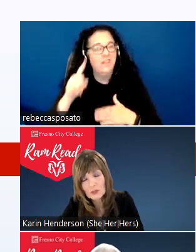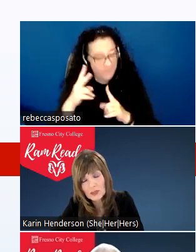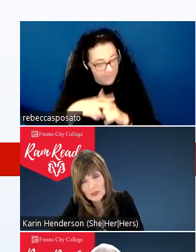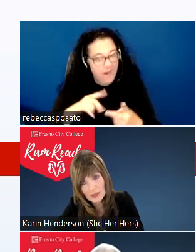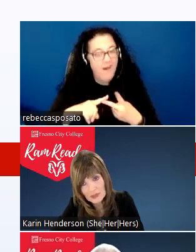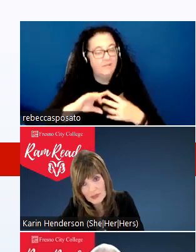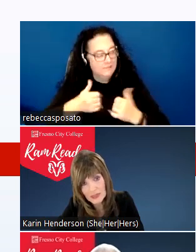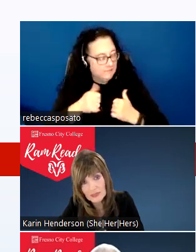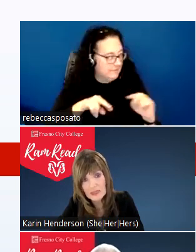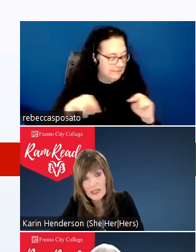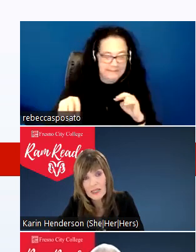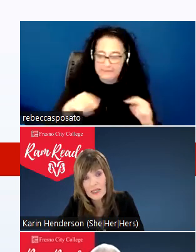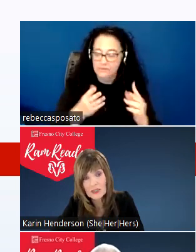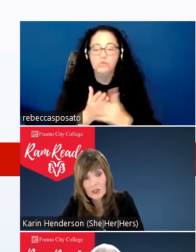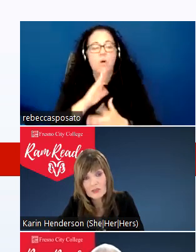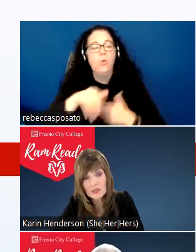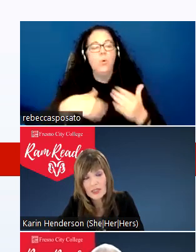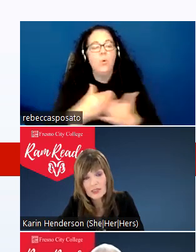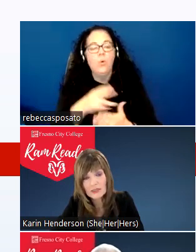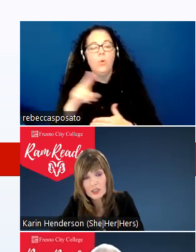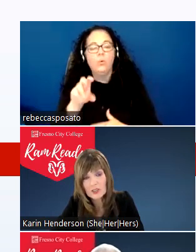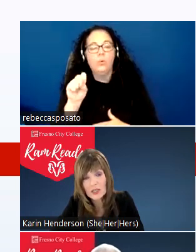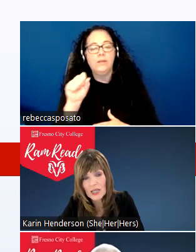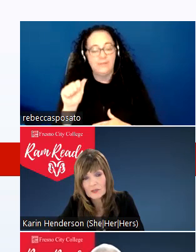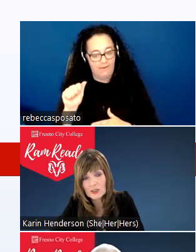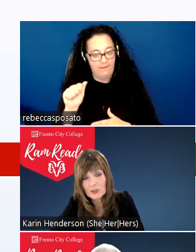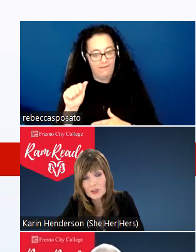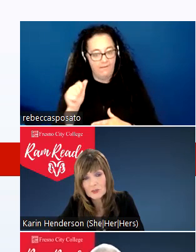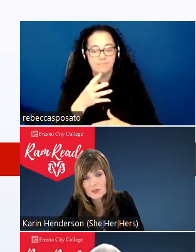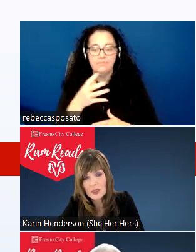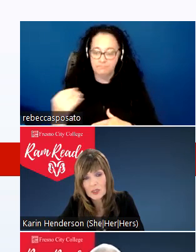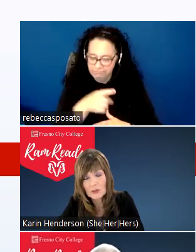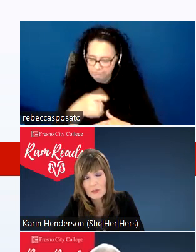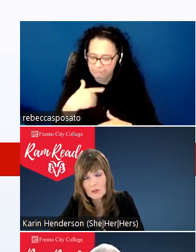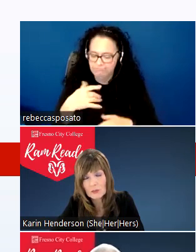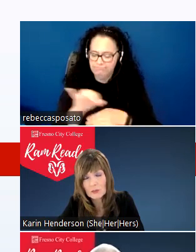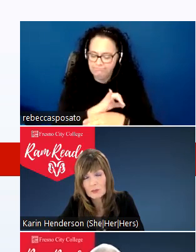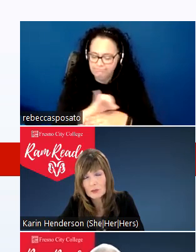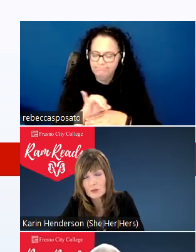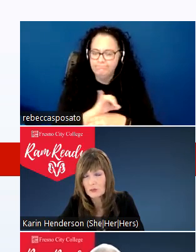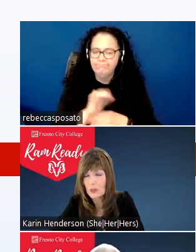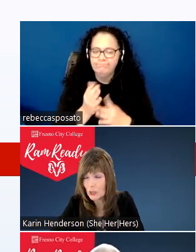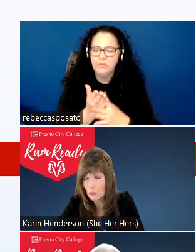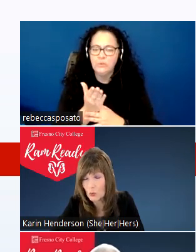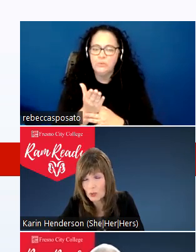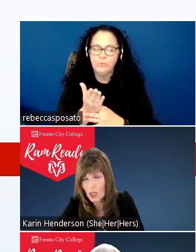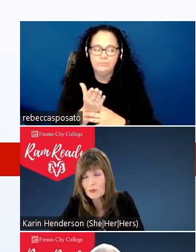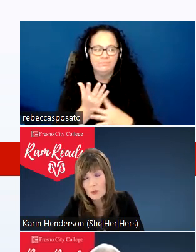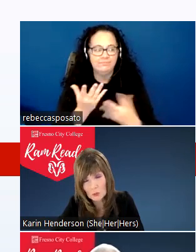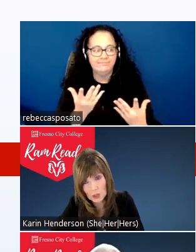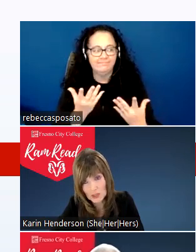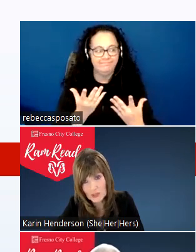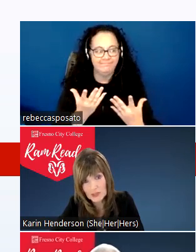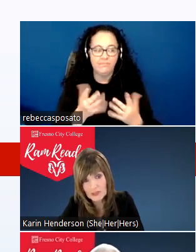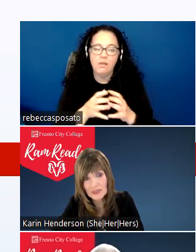it's throughout the United States. And they have internships through a lot of them